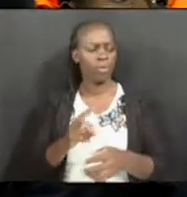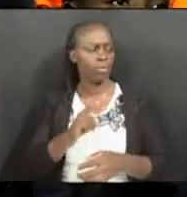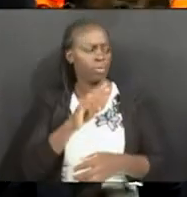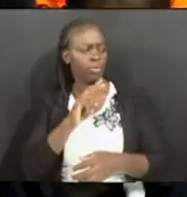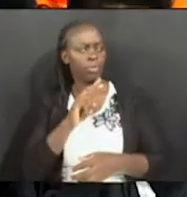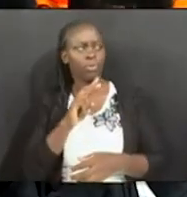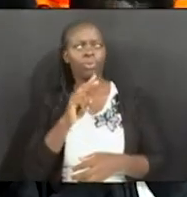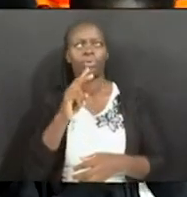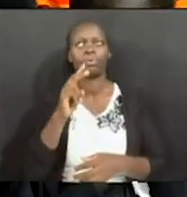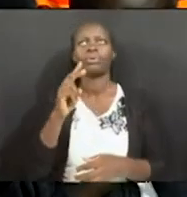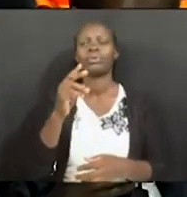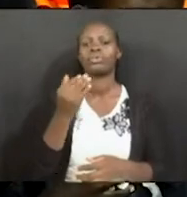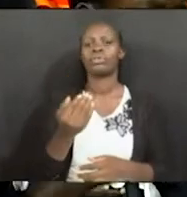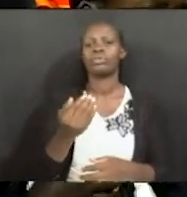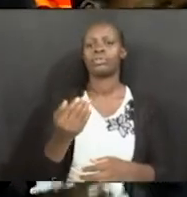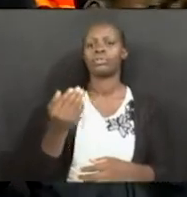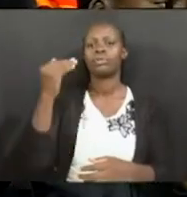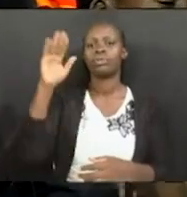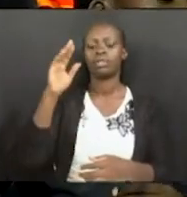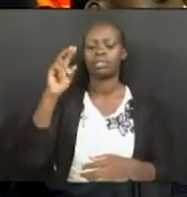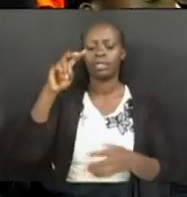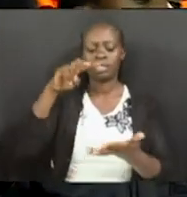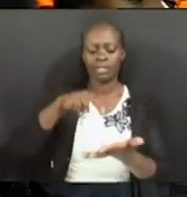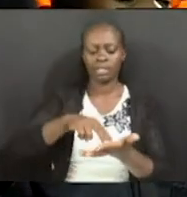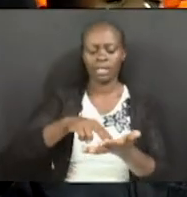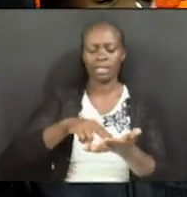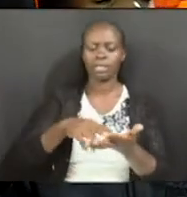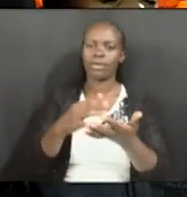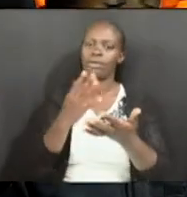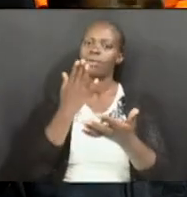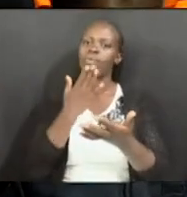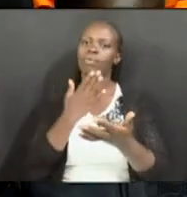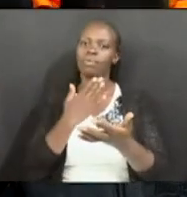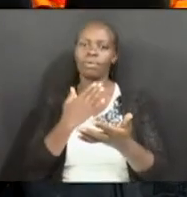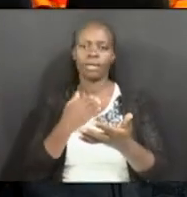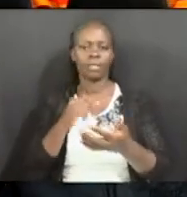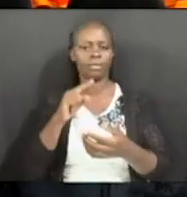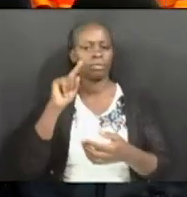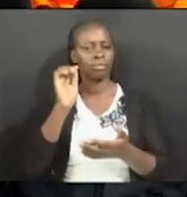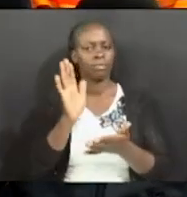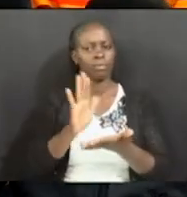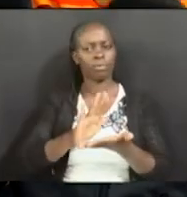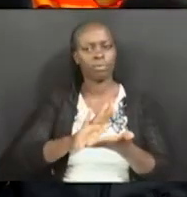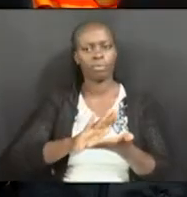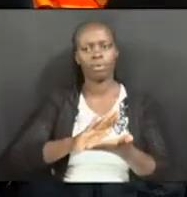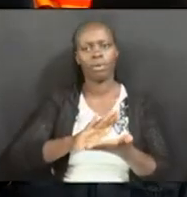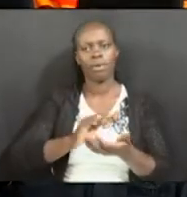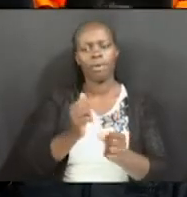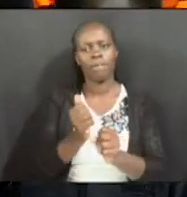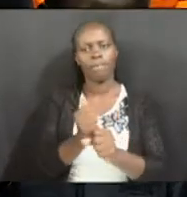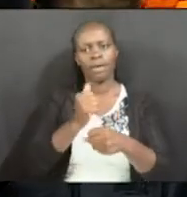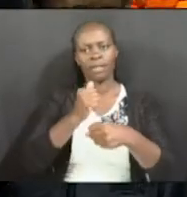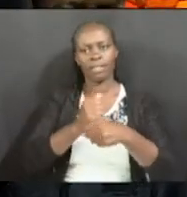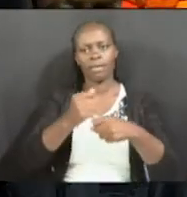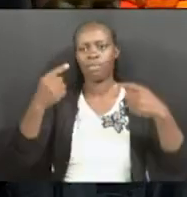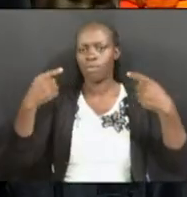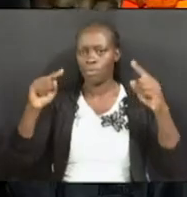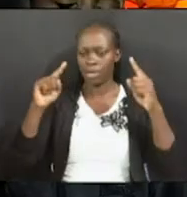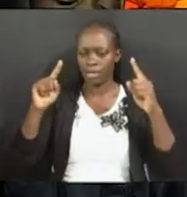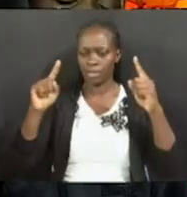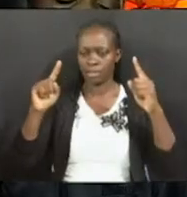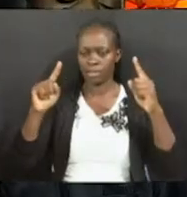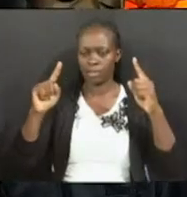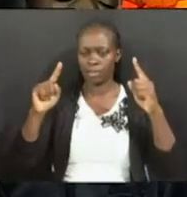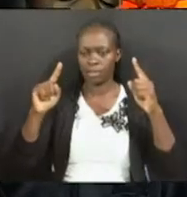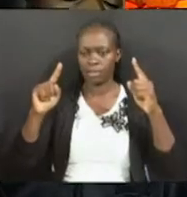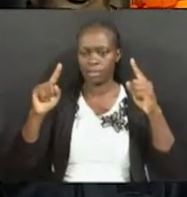here, desire us and in submission that they are available for you to make them into the champions that you want them to